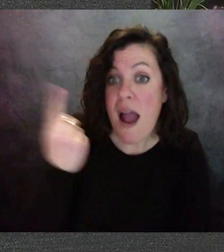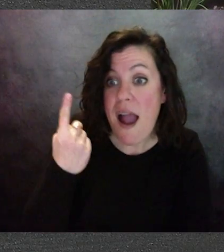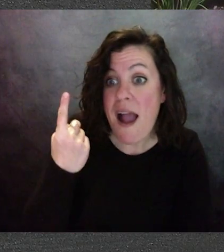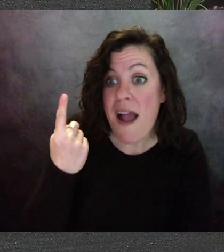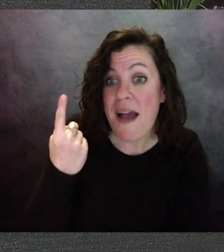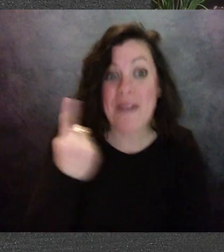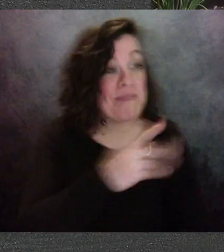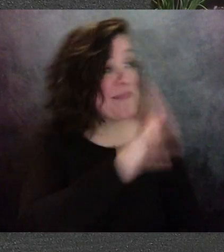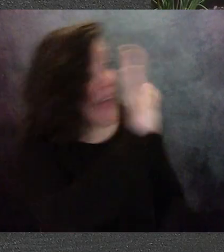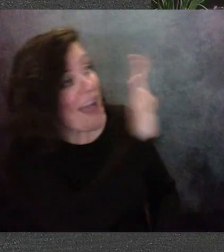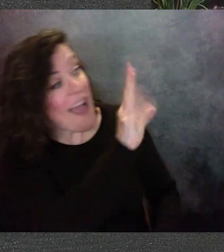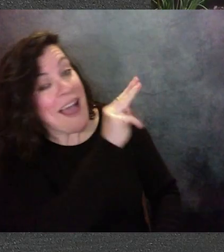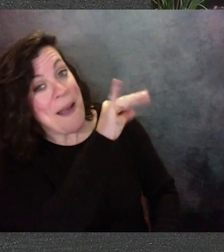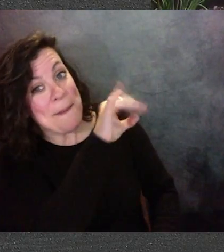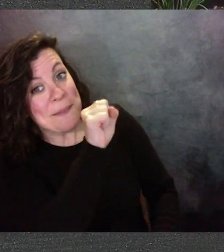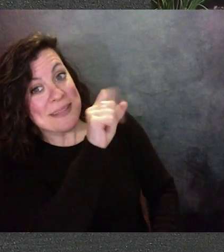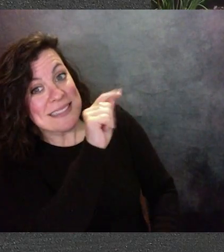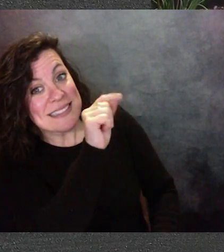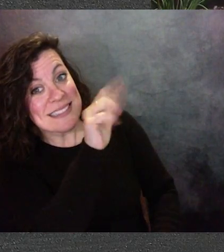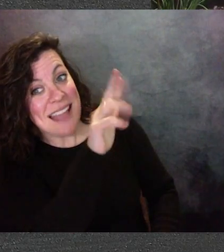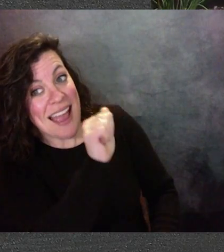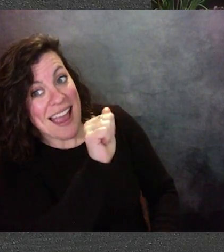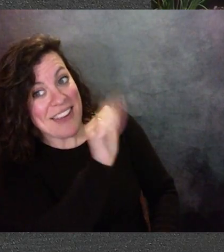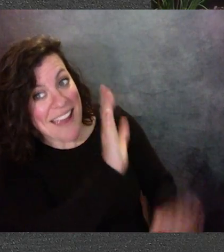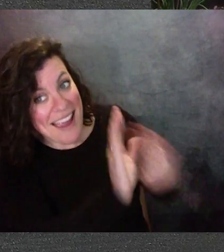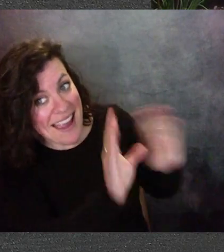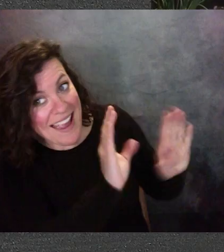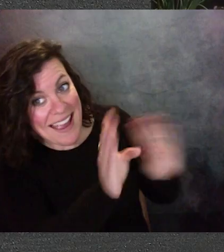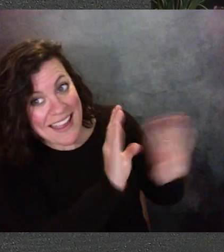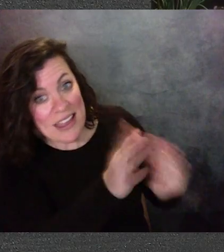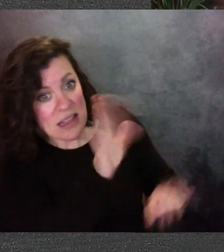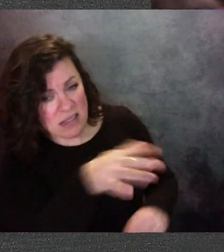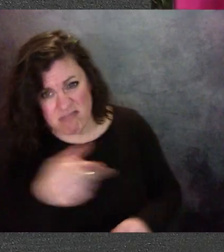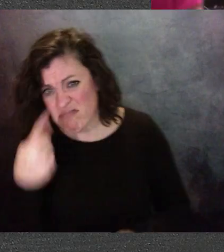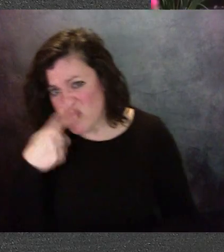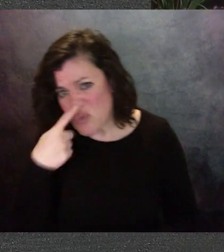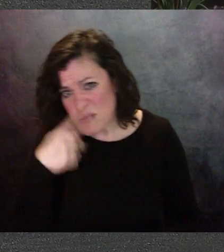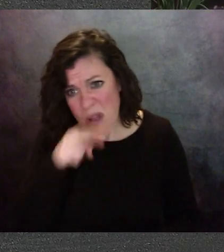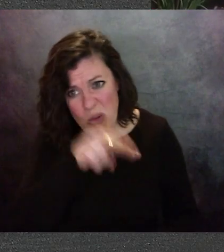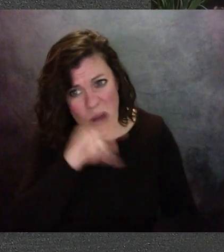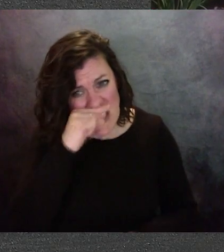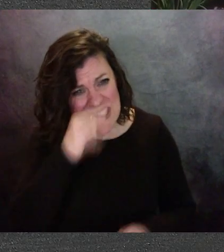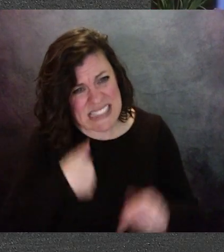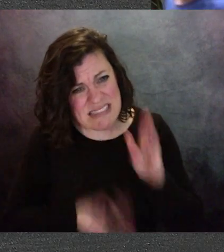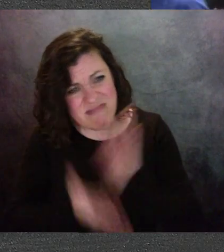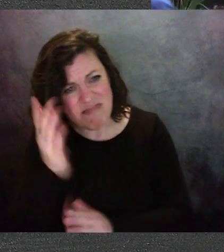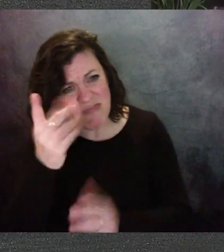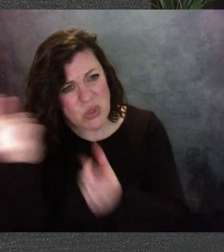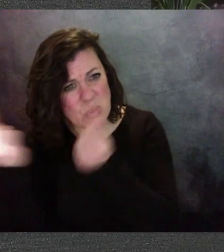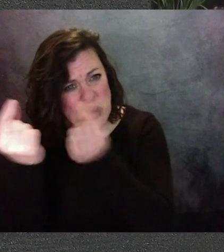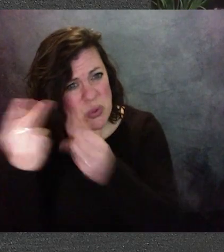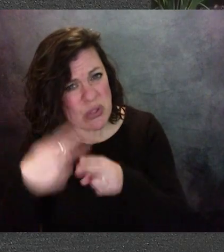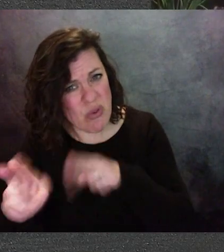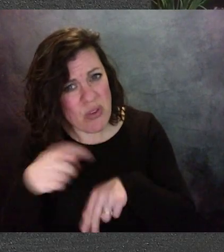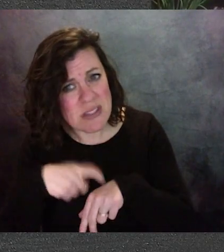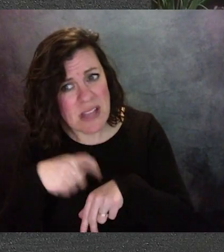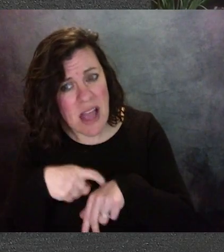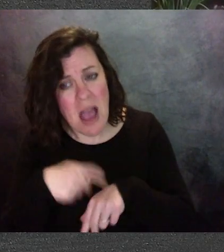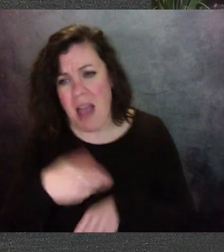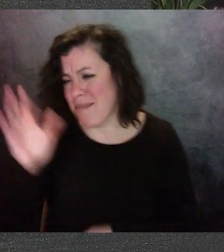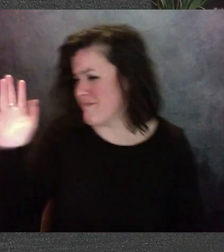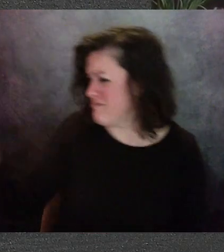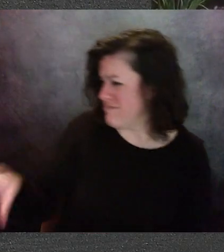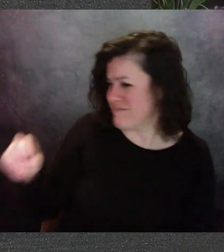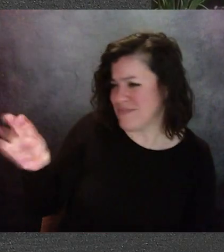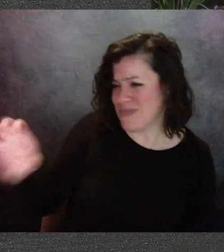Hi, Miss Tara. Hey, hi. Do you mind watching the kids for a few minutes? I have a quick errand to run. Oh, of course not. That's awesome. Awesome. Thank